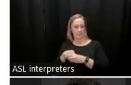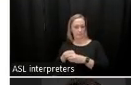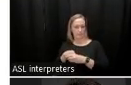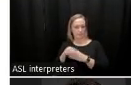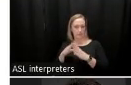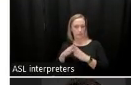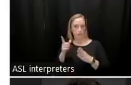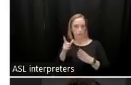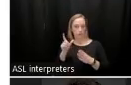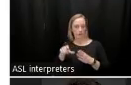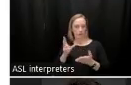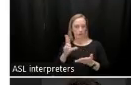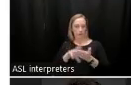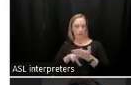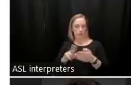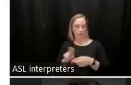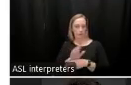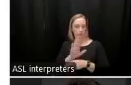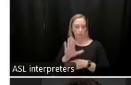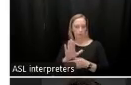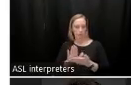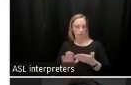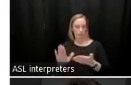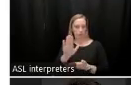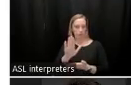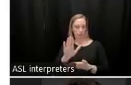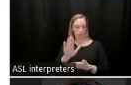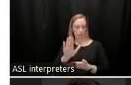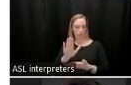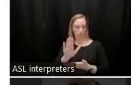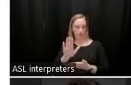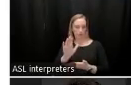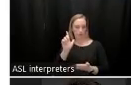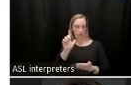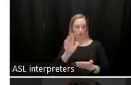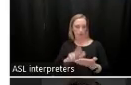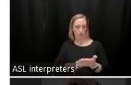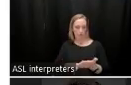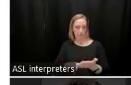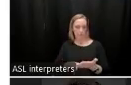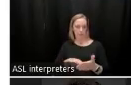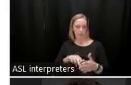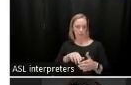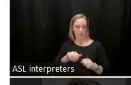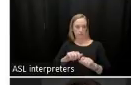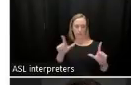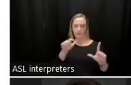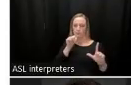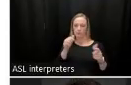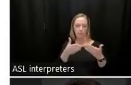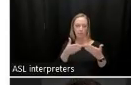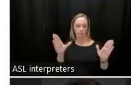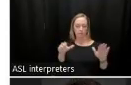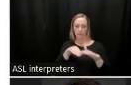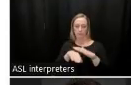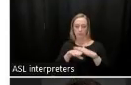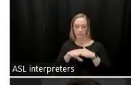log in with your institutional login to reach it. So it's not like publicly accessible anywhere on our